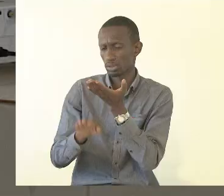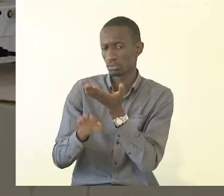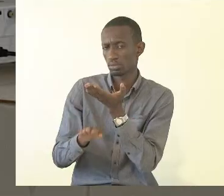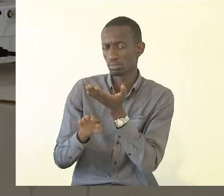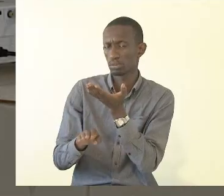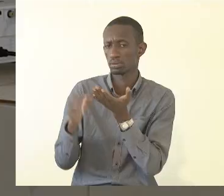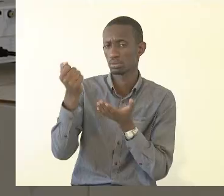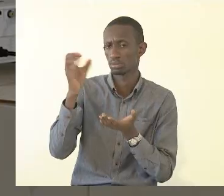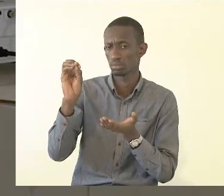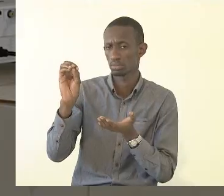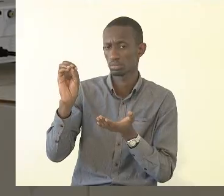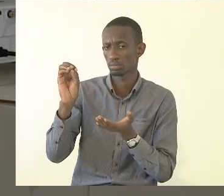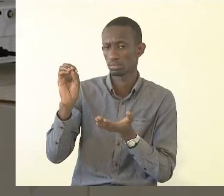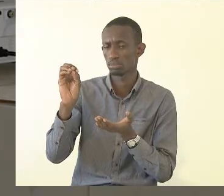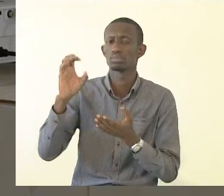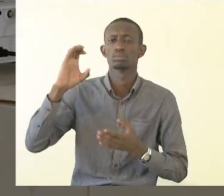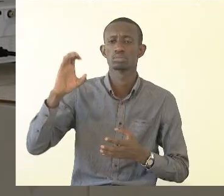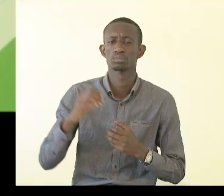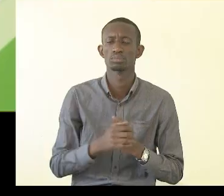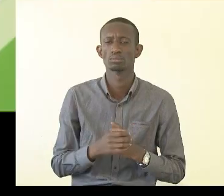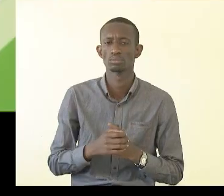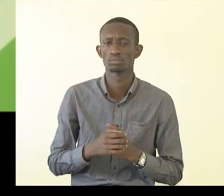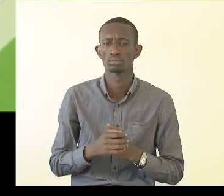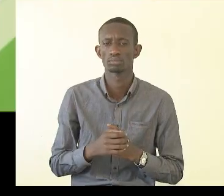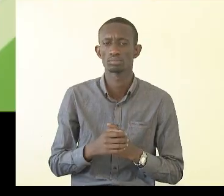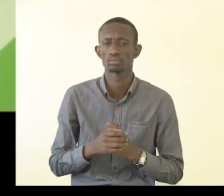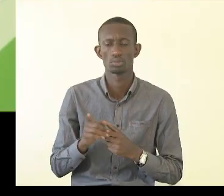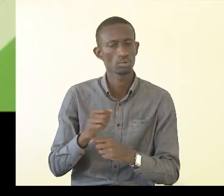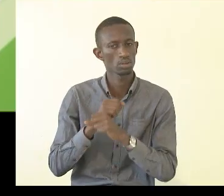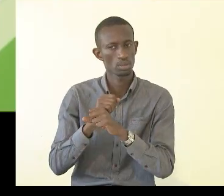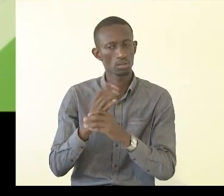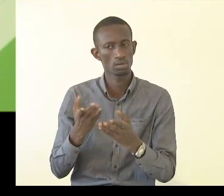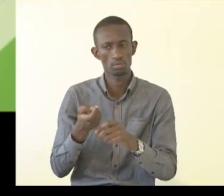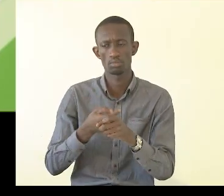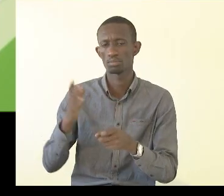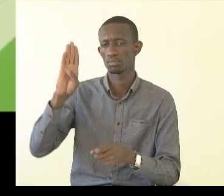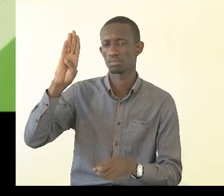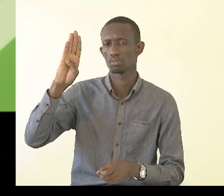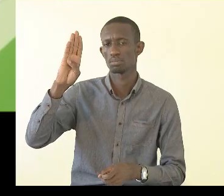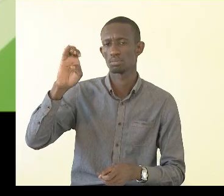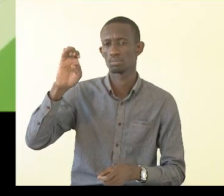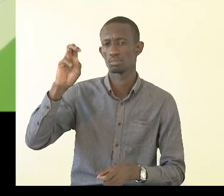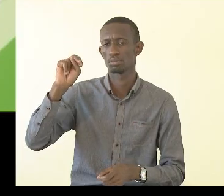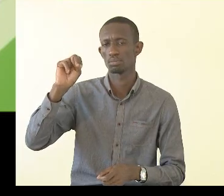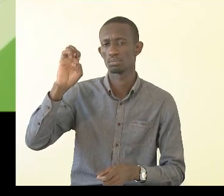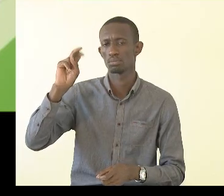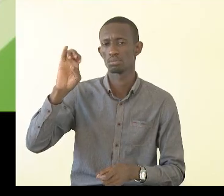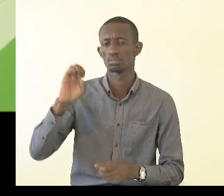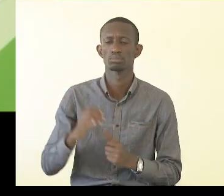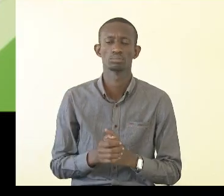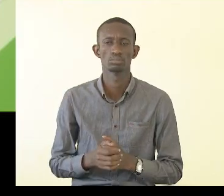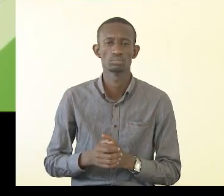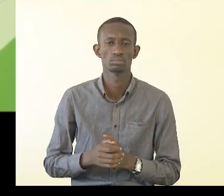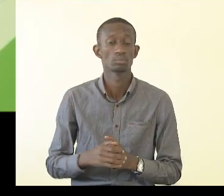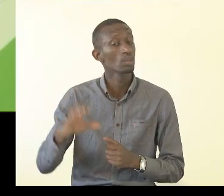for the reaction to form A from benzene. What are the conditions? So the